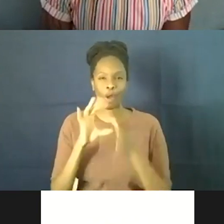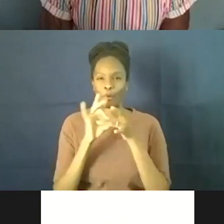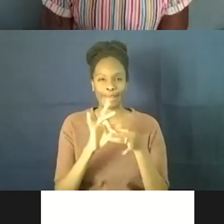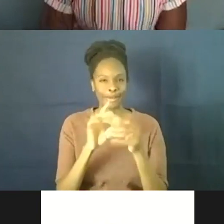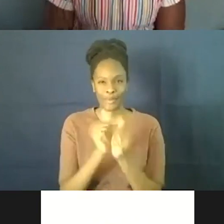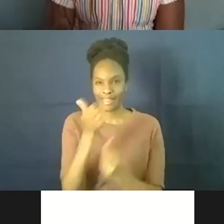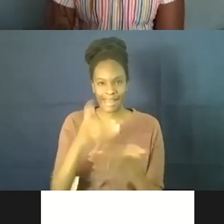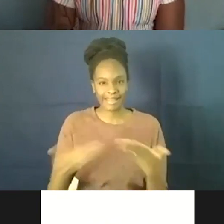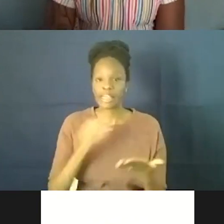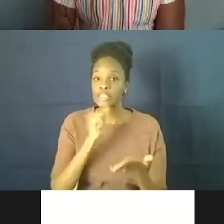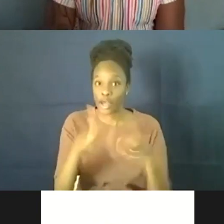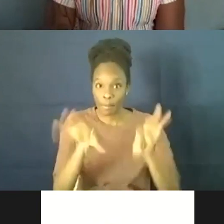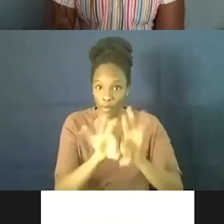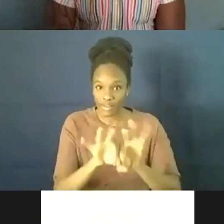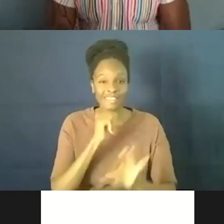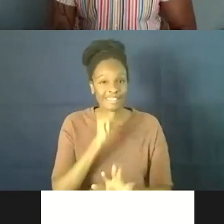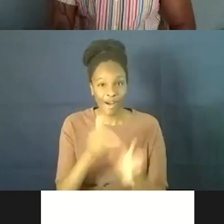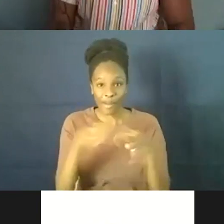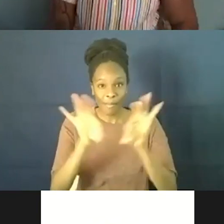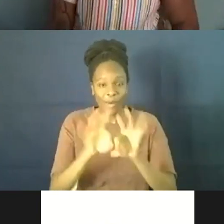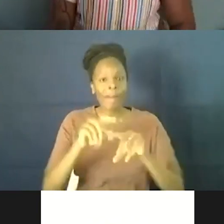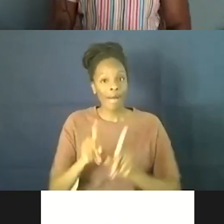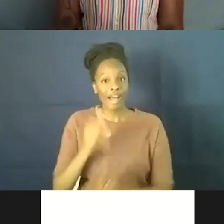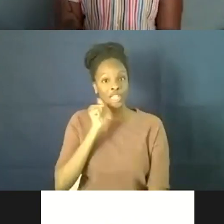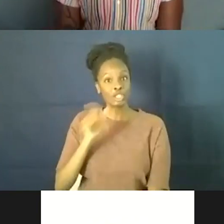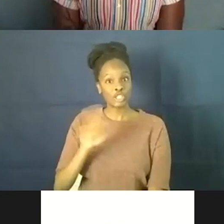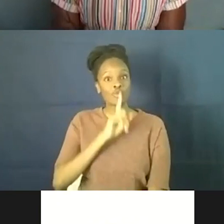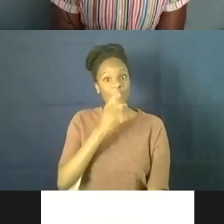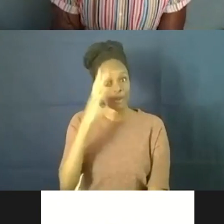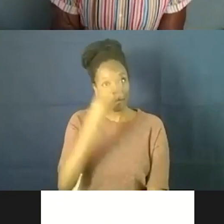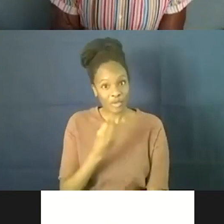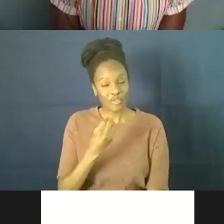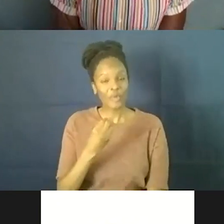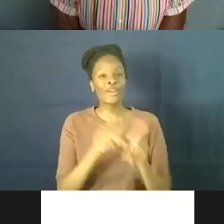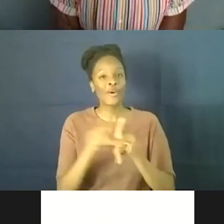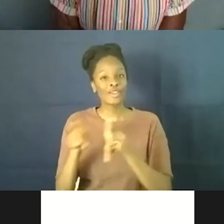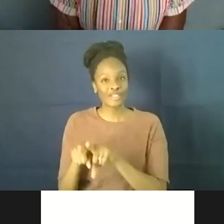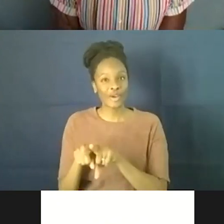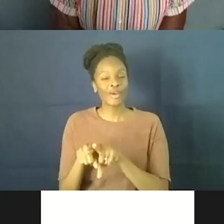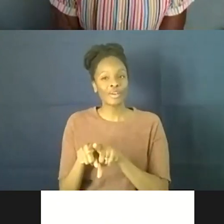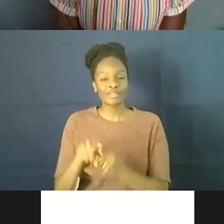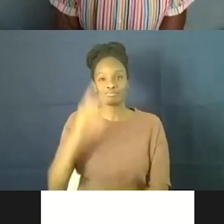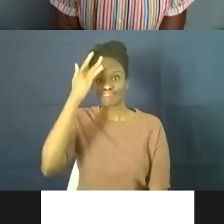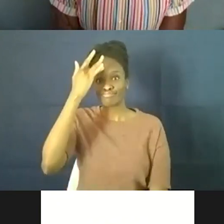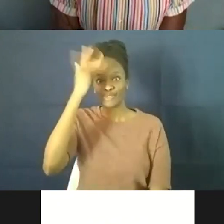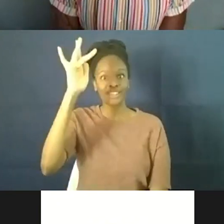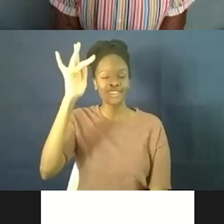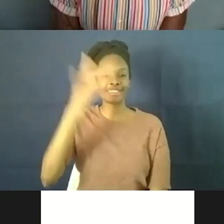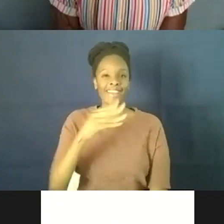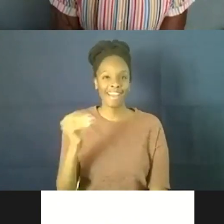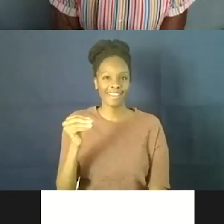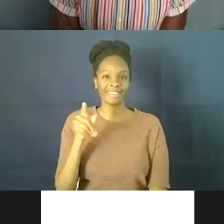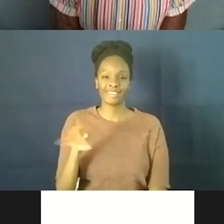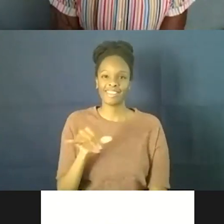That's not important. Not important, but she is very beautiful, and she's also brilliant and is